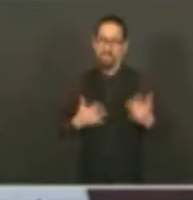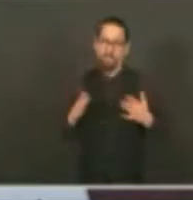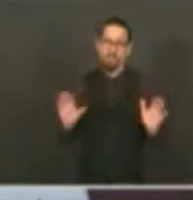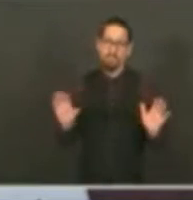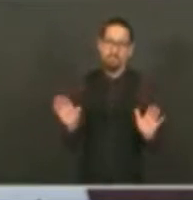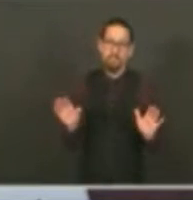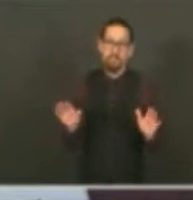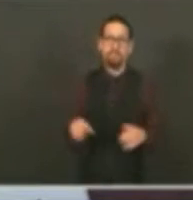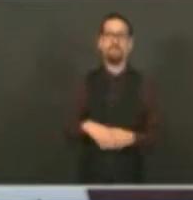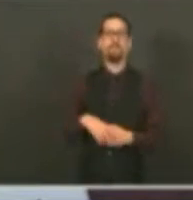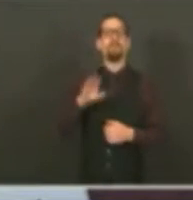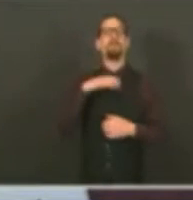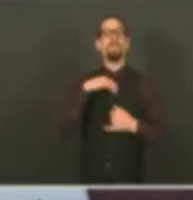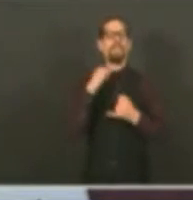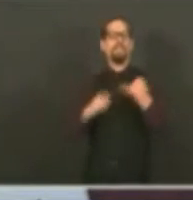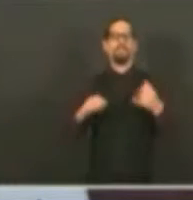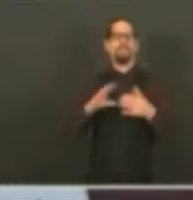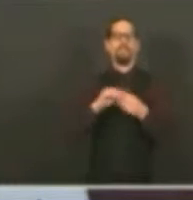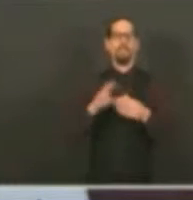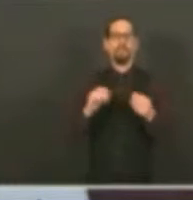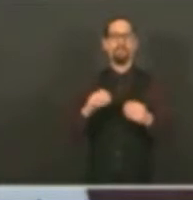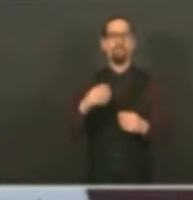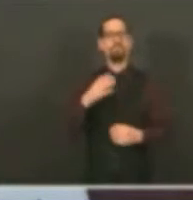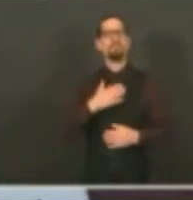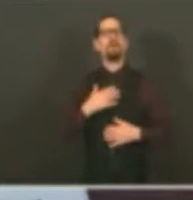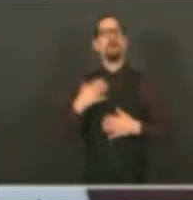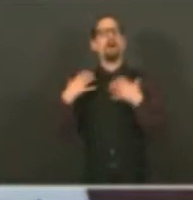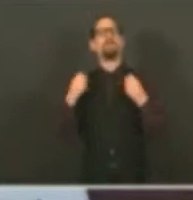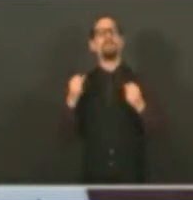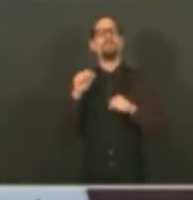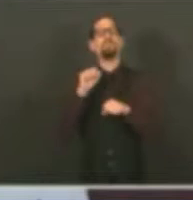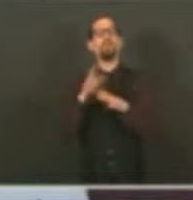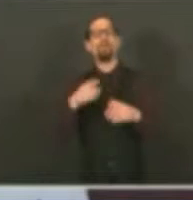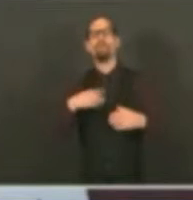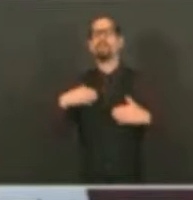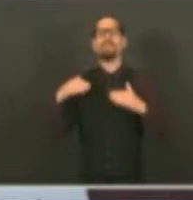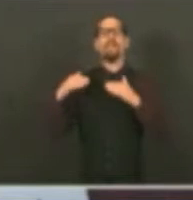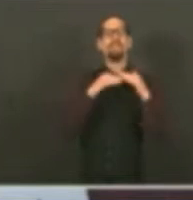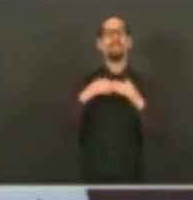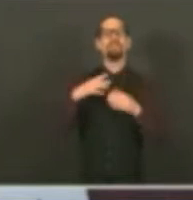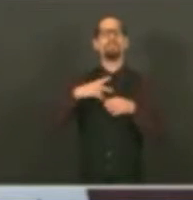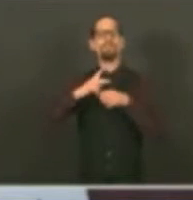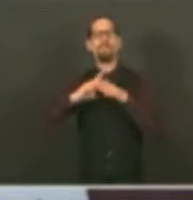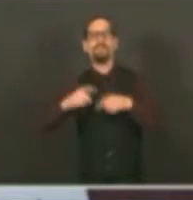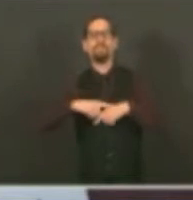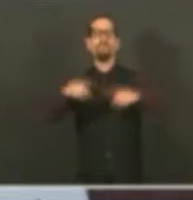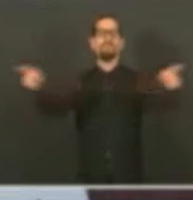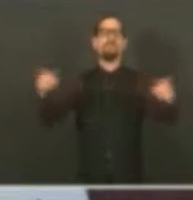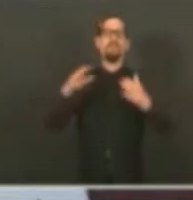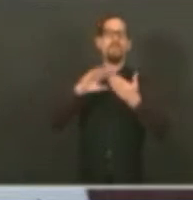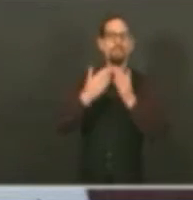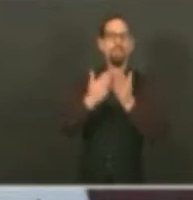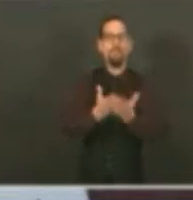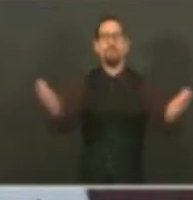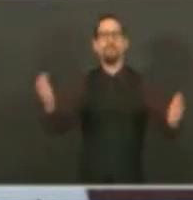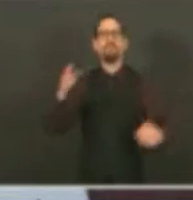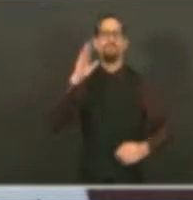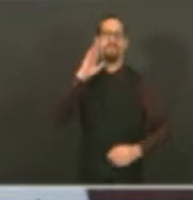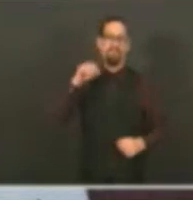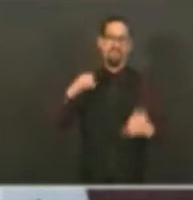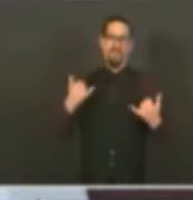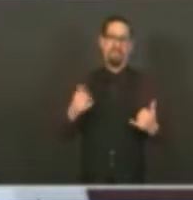my healthcare worker colleagues and friends, my community workers. I just want to say, I know we're in the second peak here. I know that